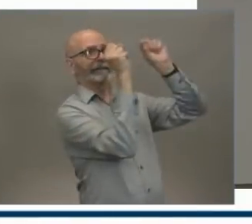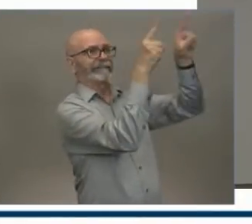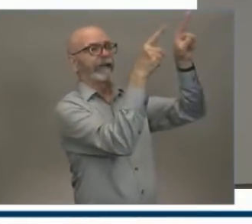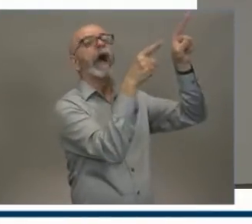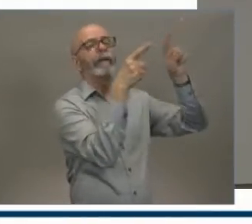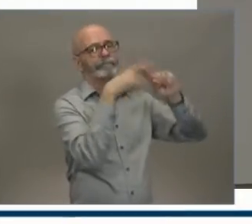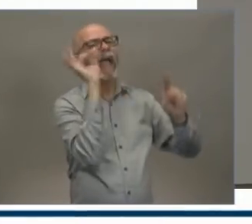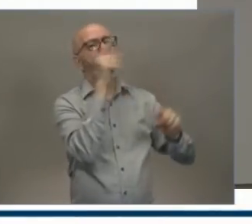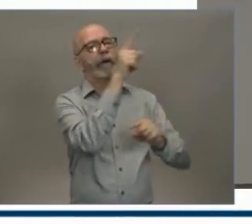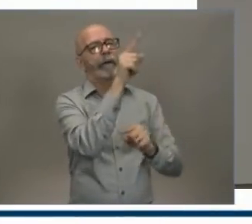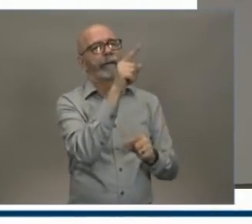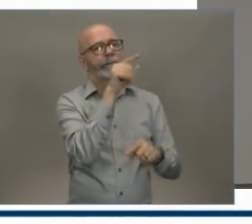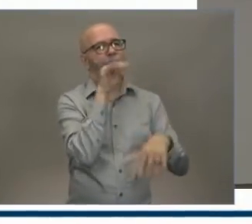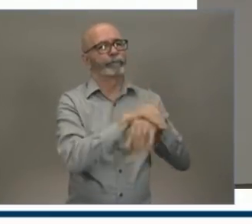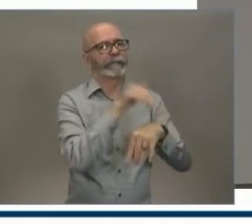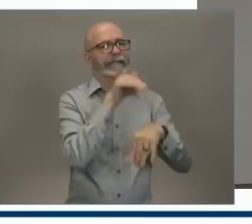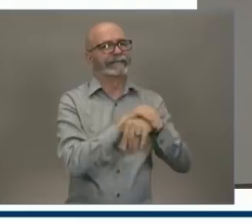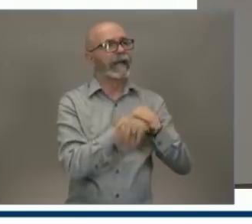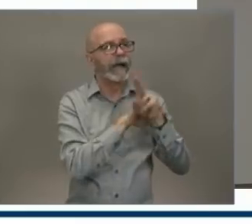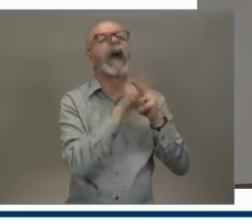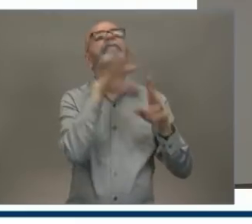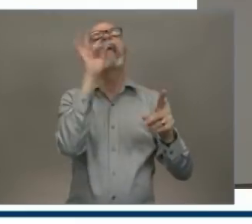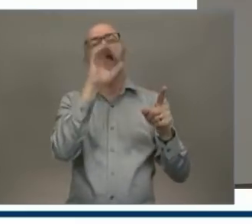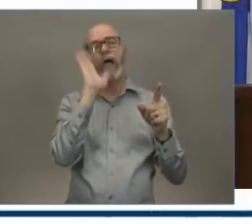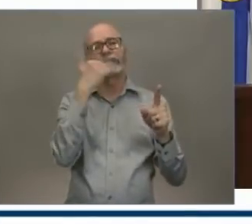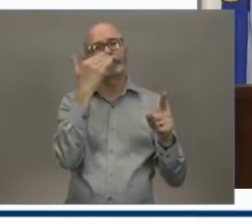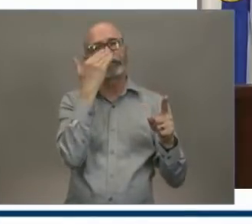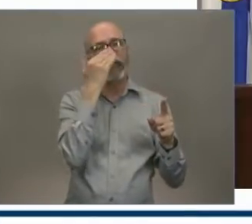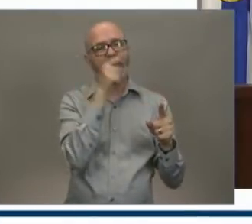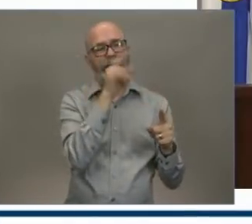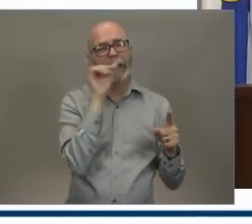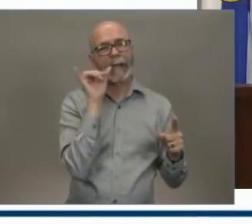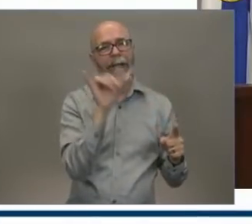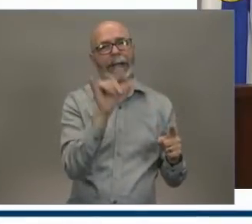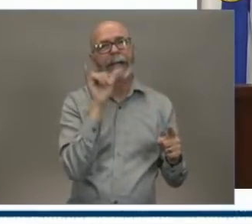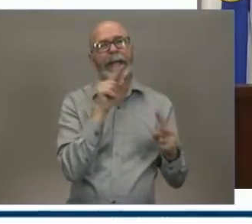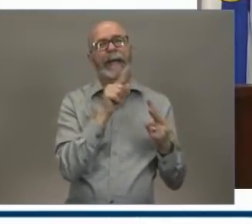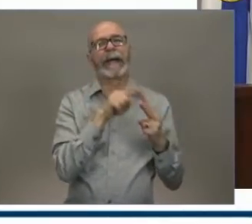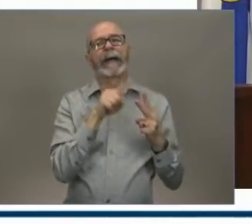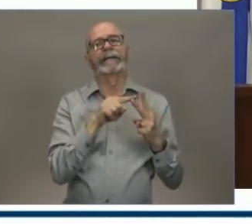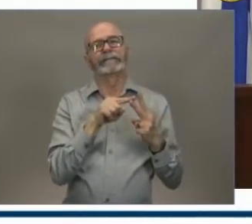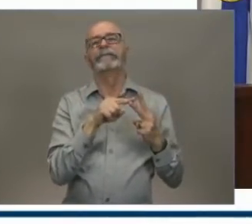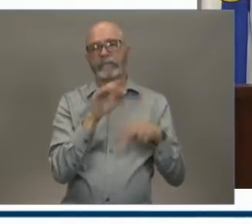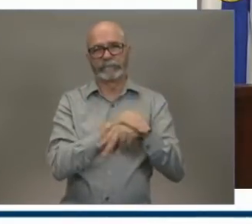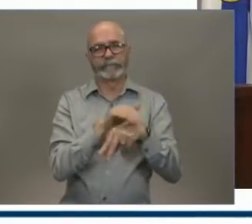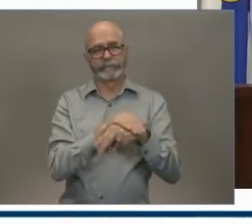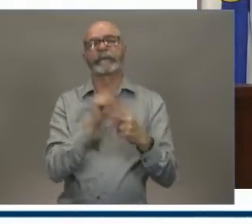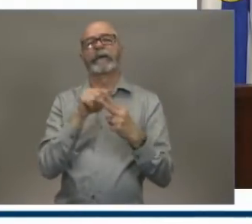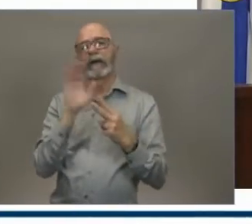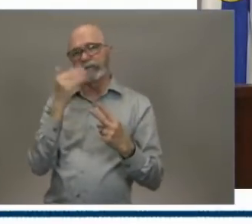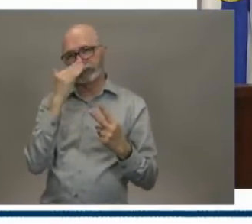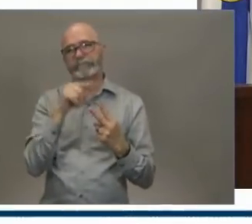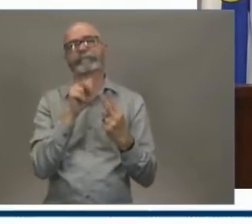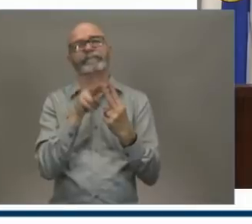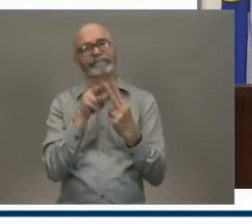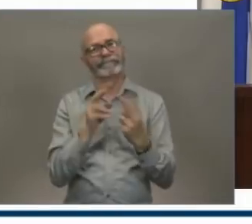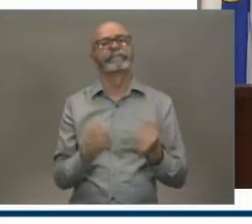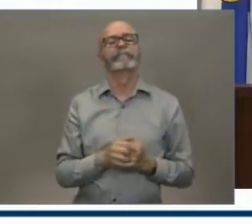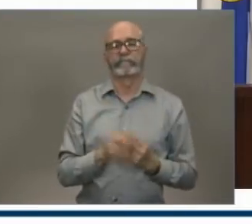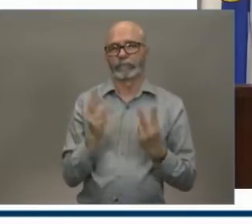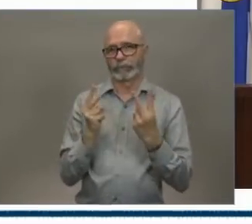variant specifically. Go ahead, Lindsay, with your follow-up. Thank you. And regarding the